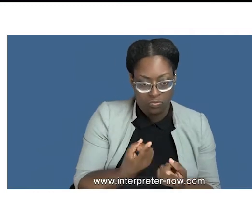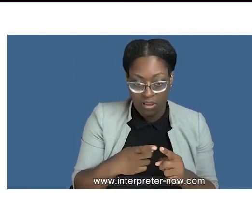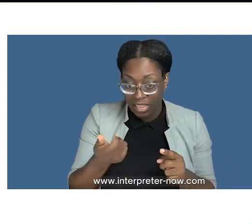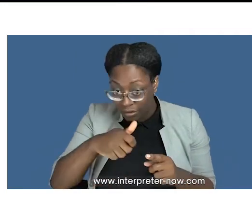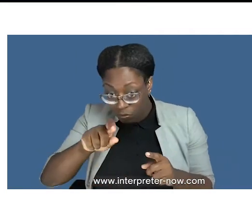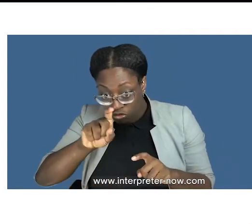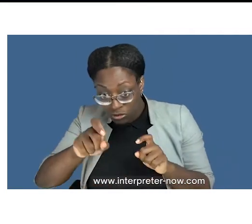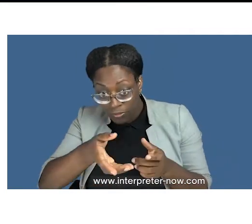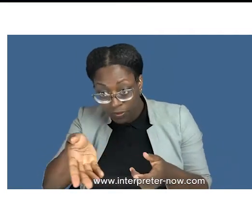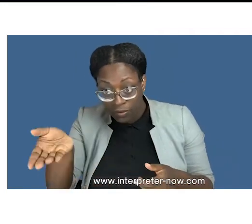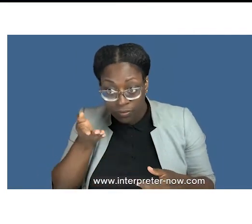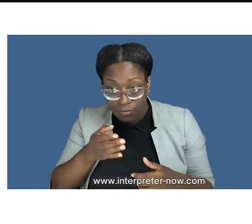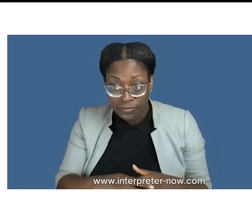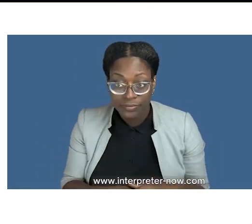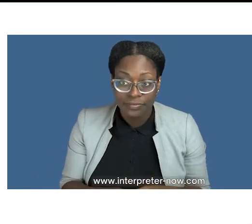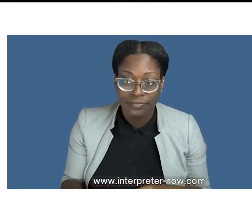said?